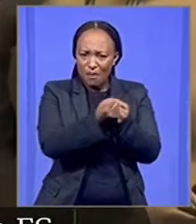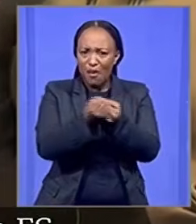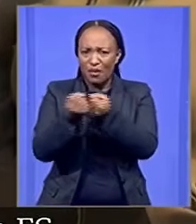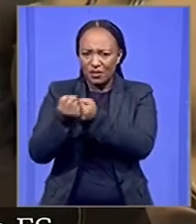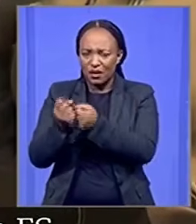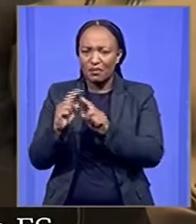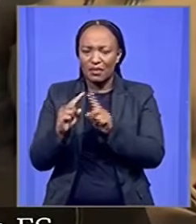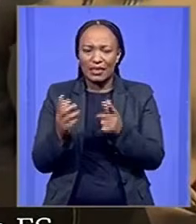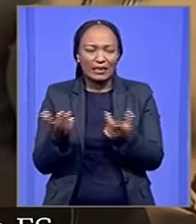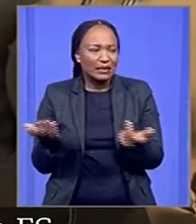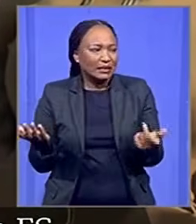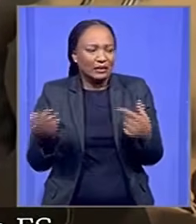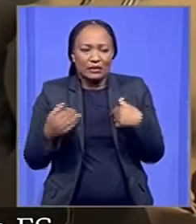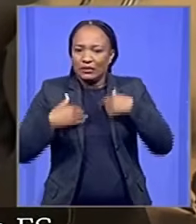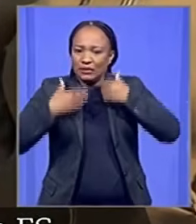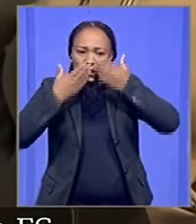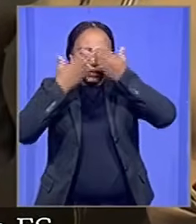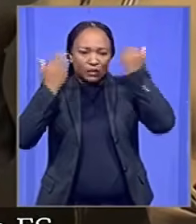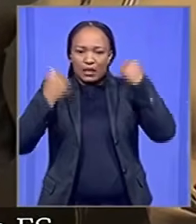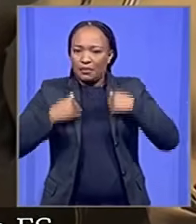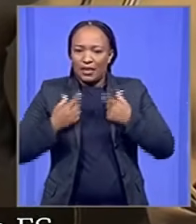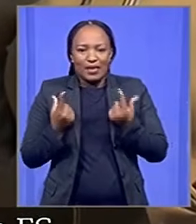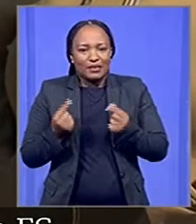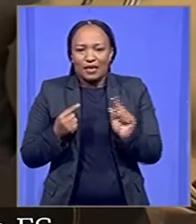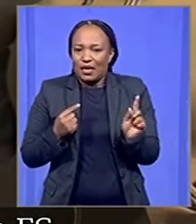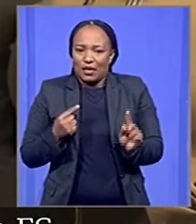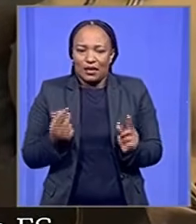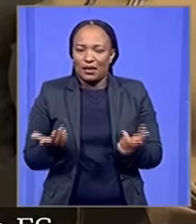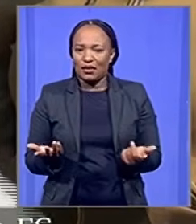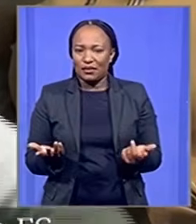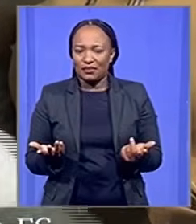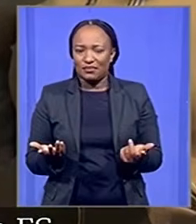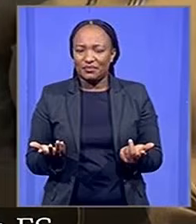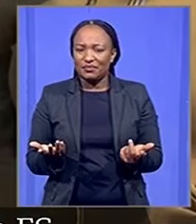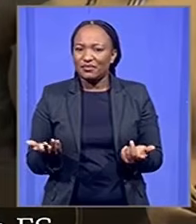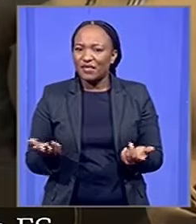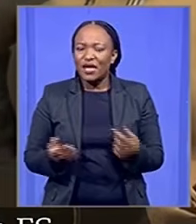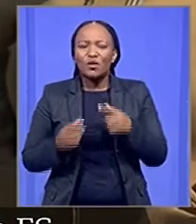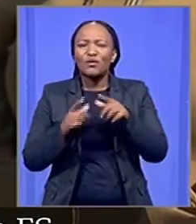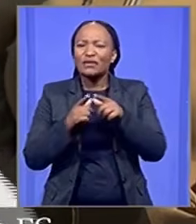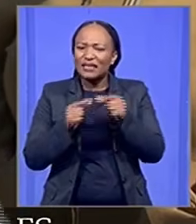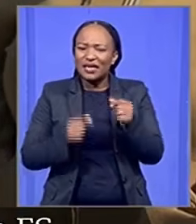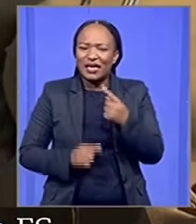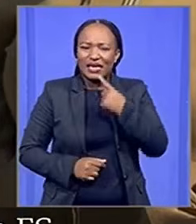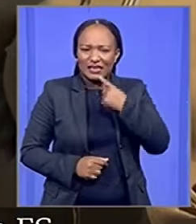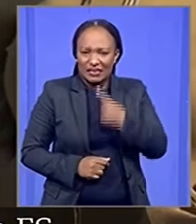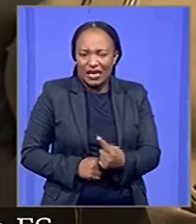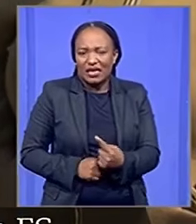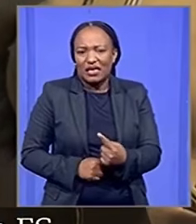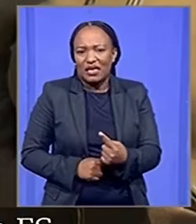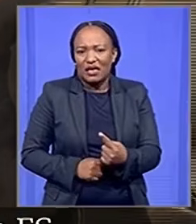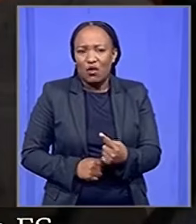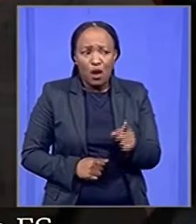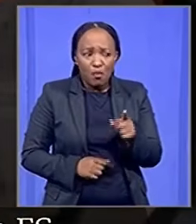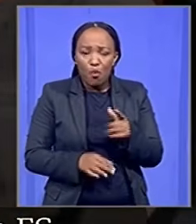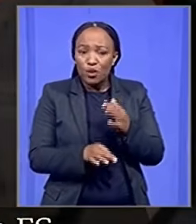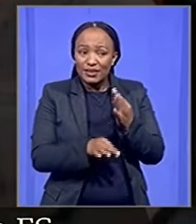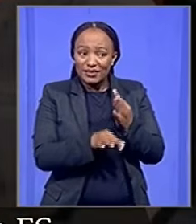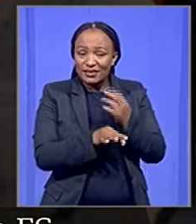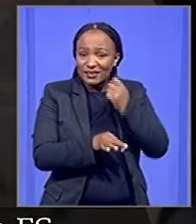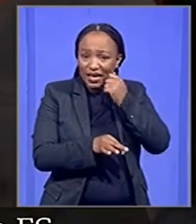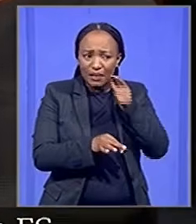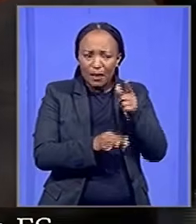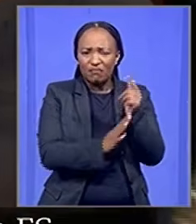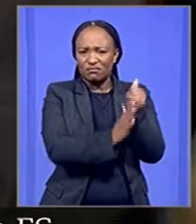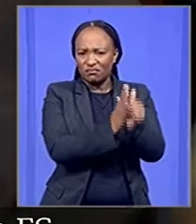sa tseba ka nnete re etseng re tlo qetella re itseng ho bontate bana ba re bolang ka sehloho.